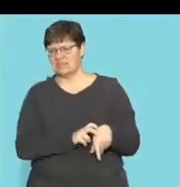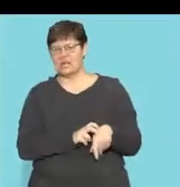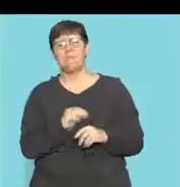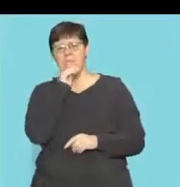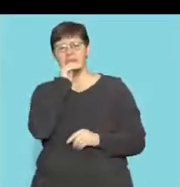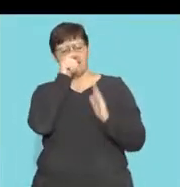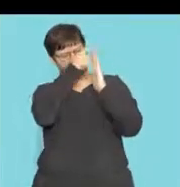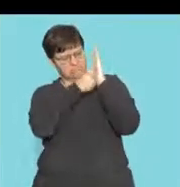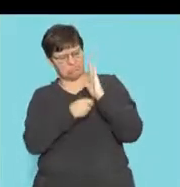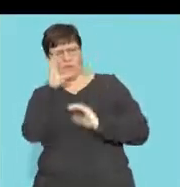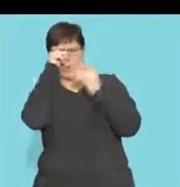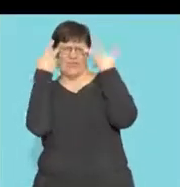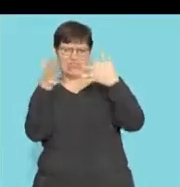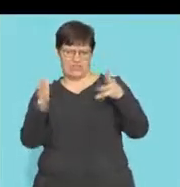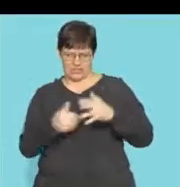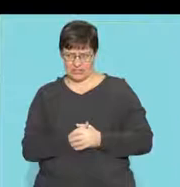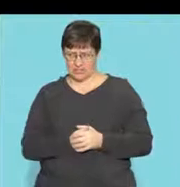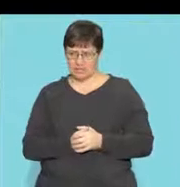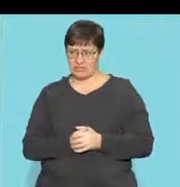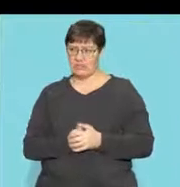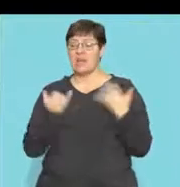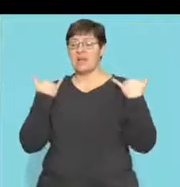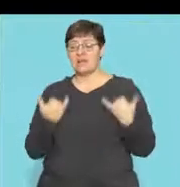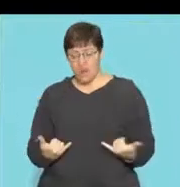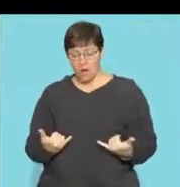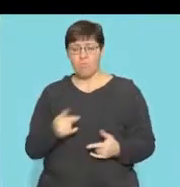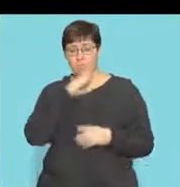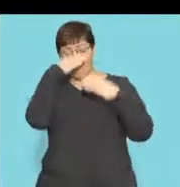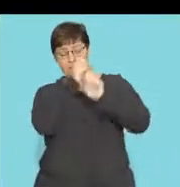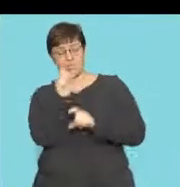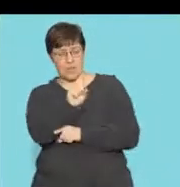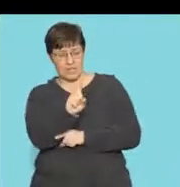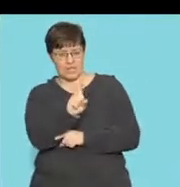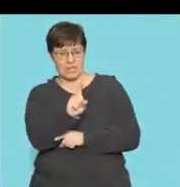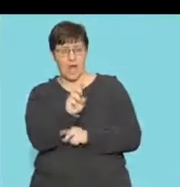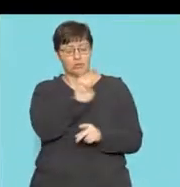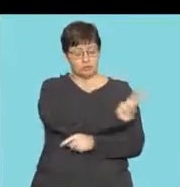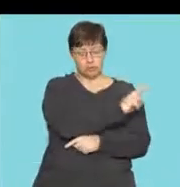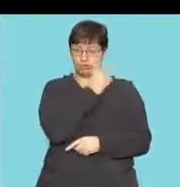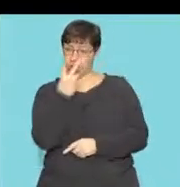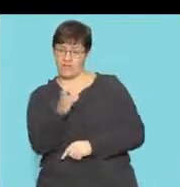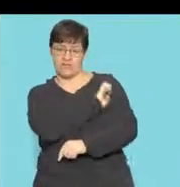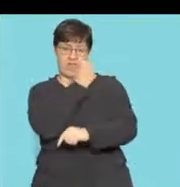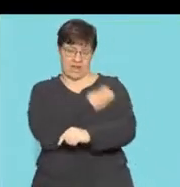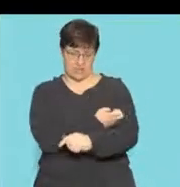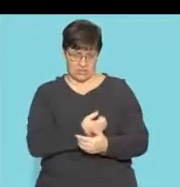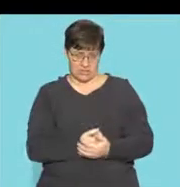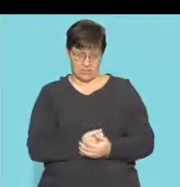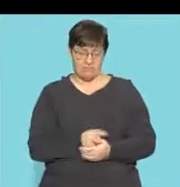once. Here, let's focus on energy transfer. This is a popular question in the